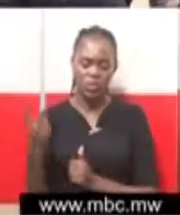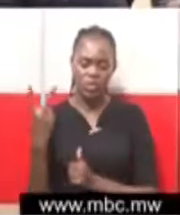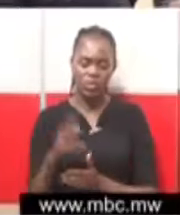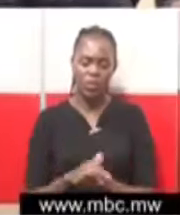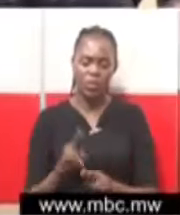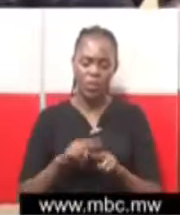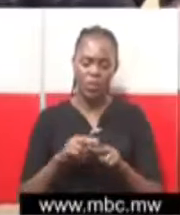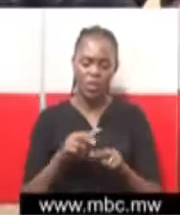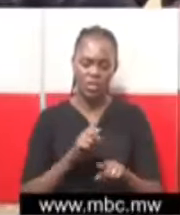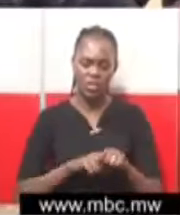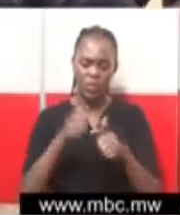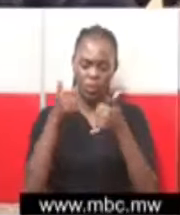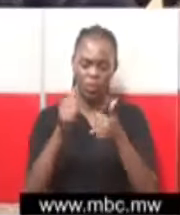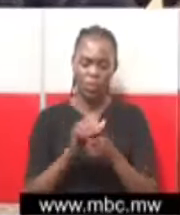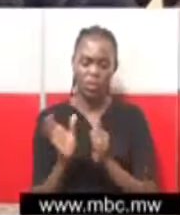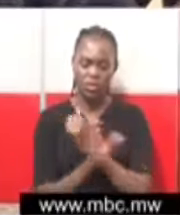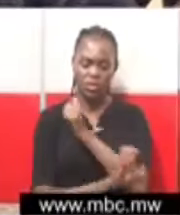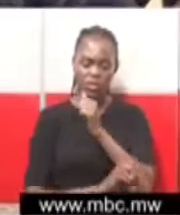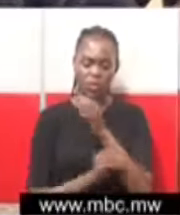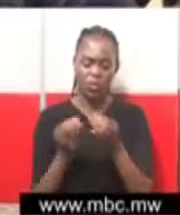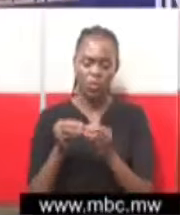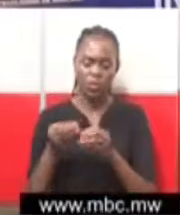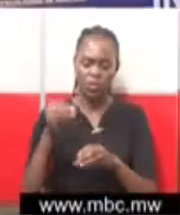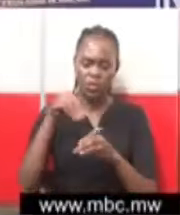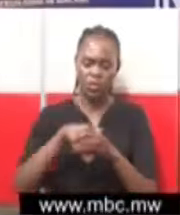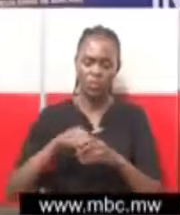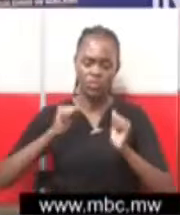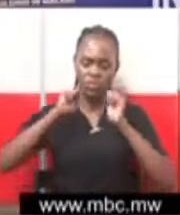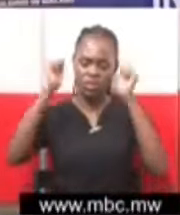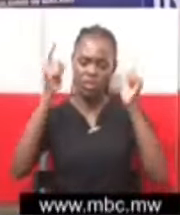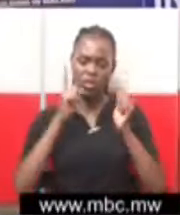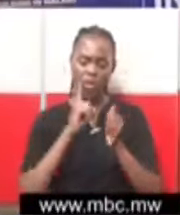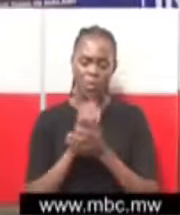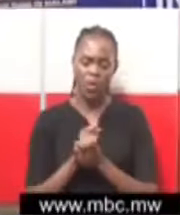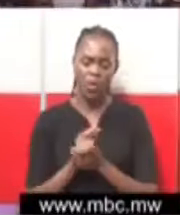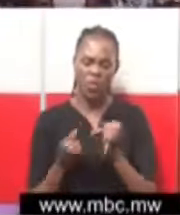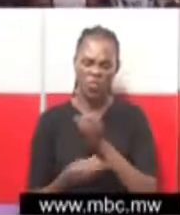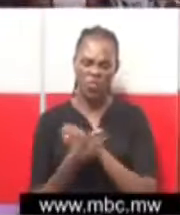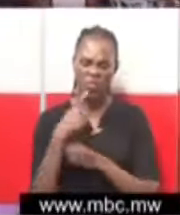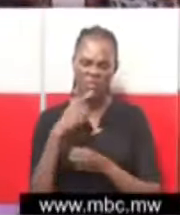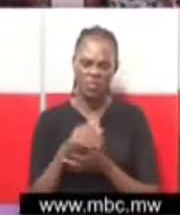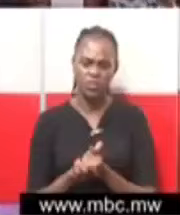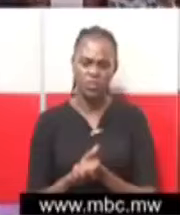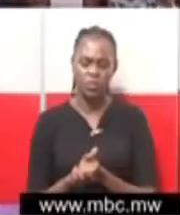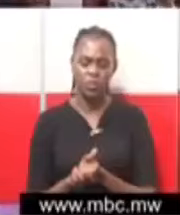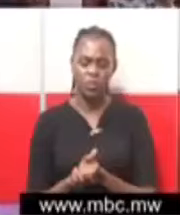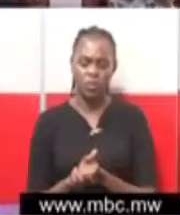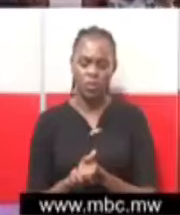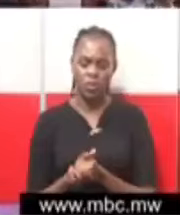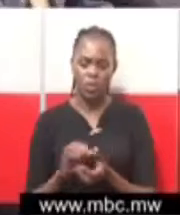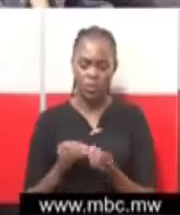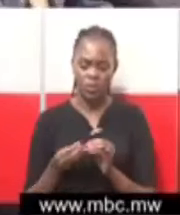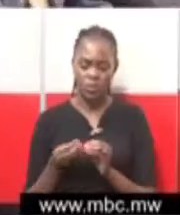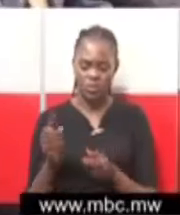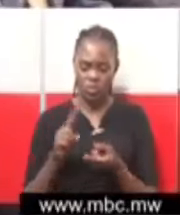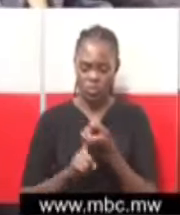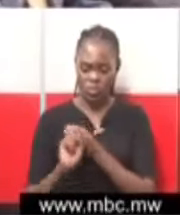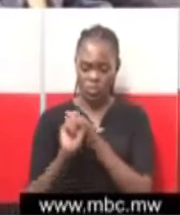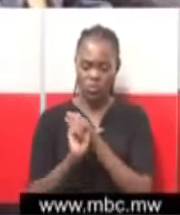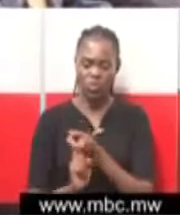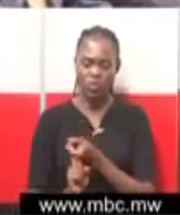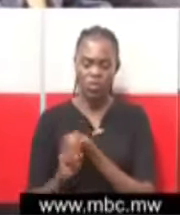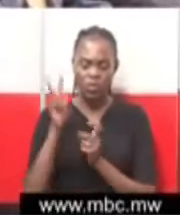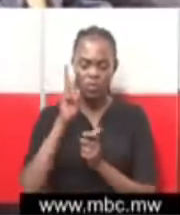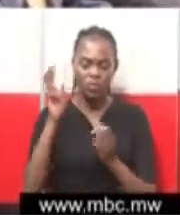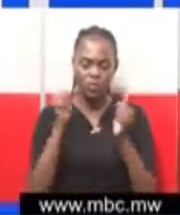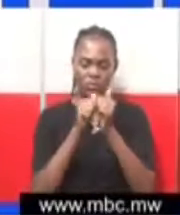time as the country will conduct general elections next year. Nkandawire further said the mission of the project is in line with the Malawi